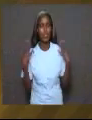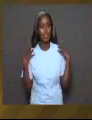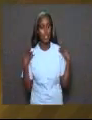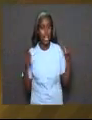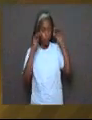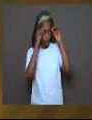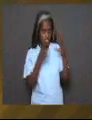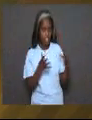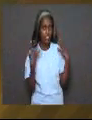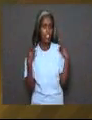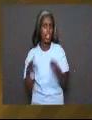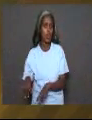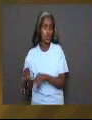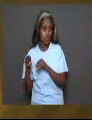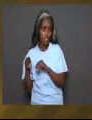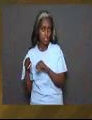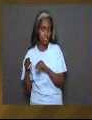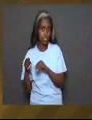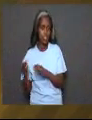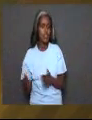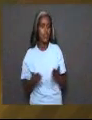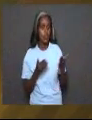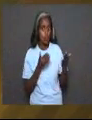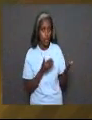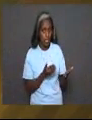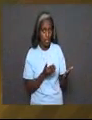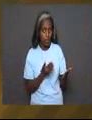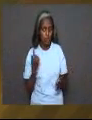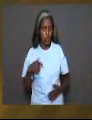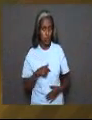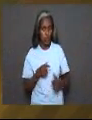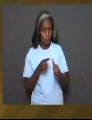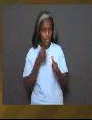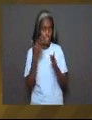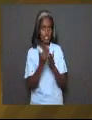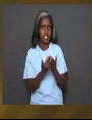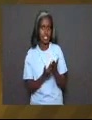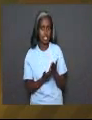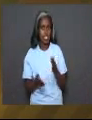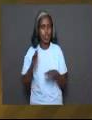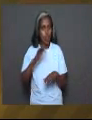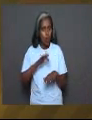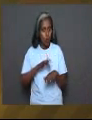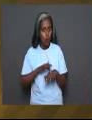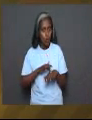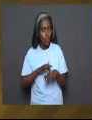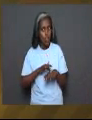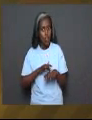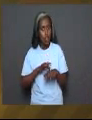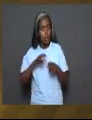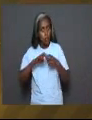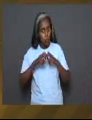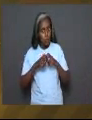Hello, teacher. Hello, students. Welcome to our first lesson on problems